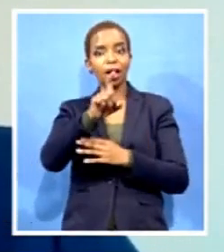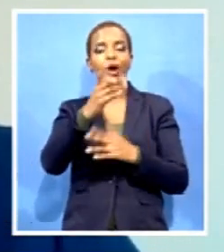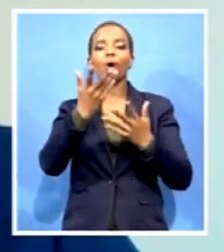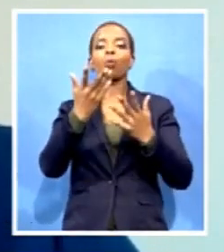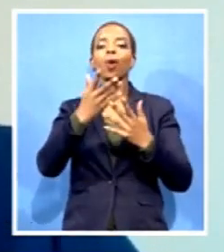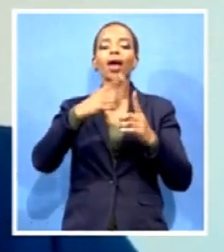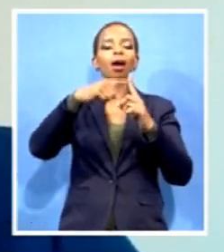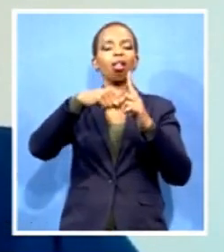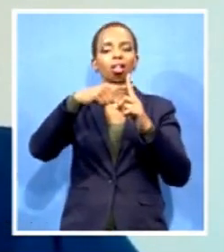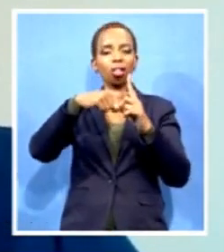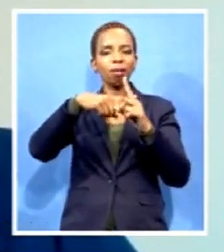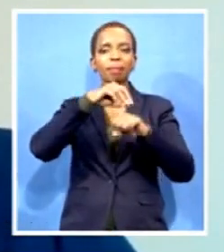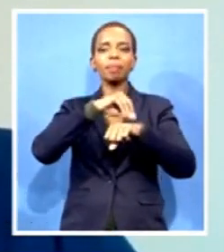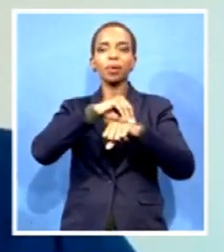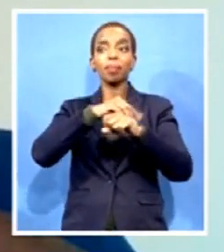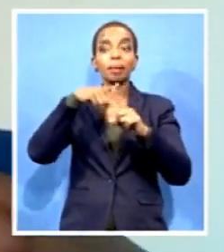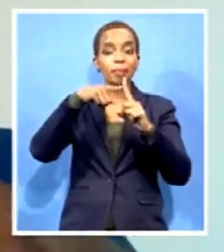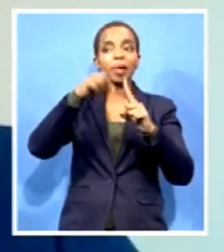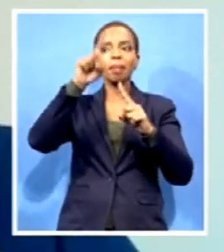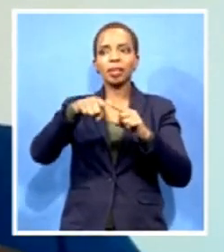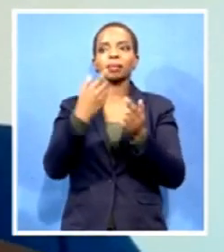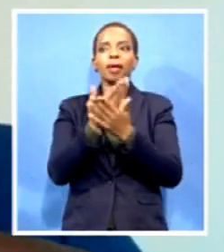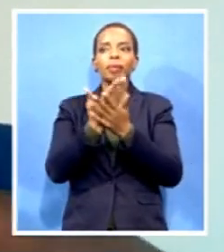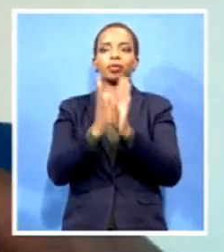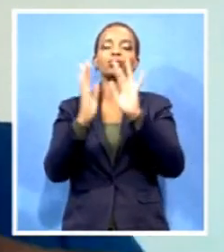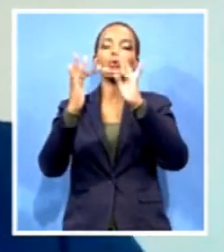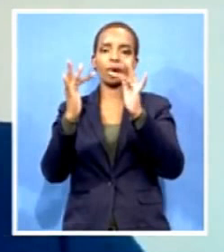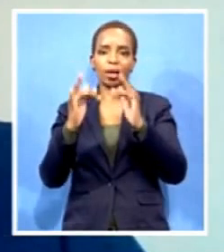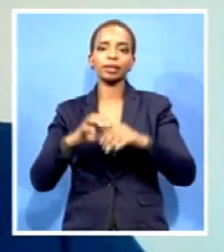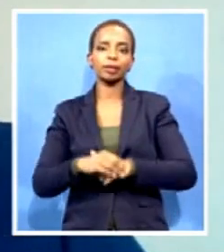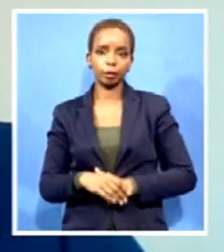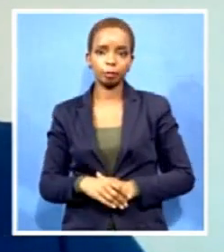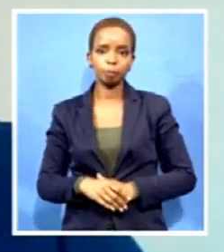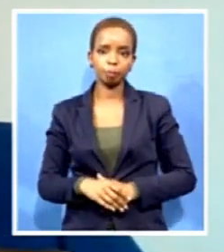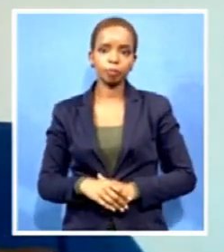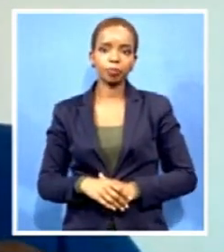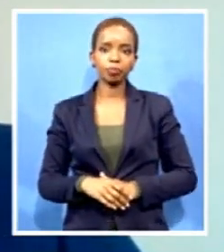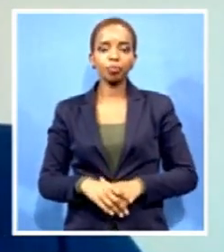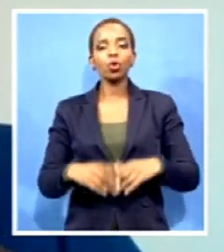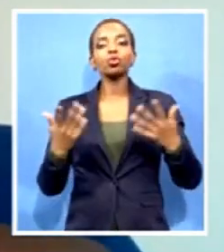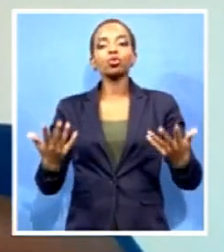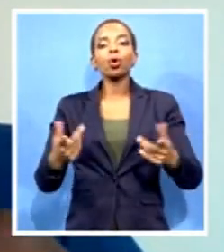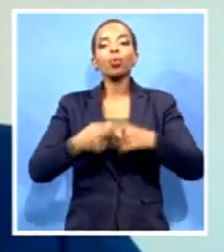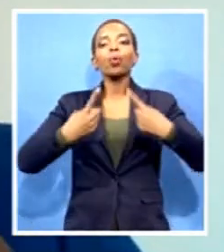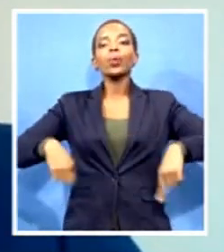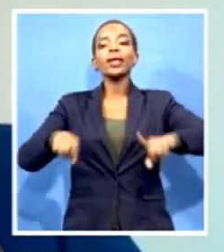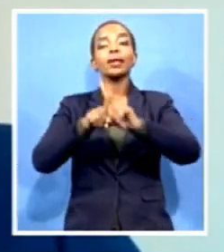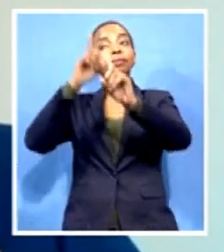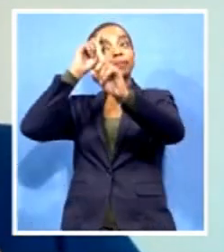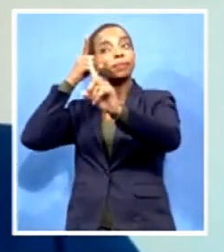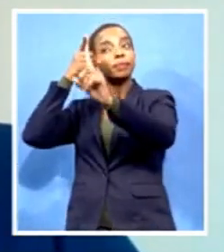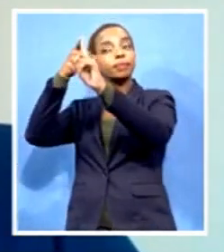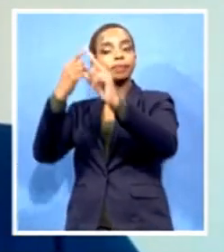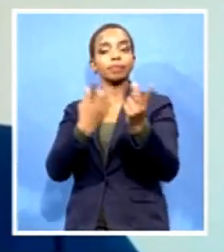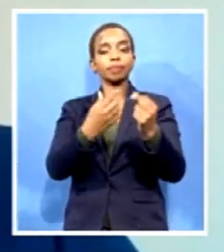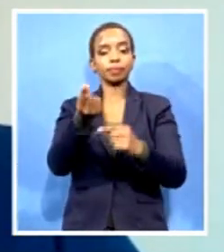access curriculum content. Right. So what we aiming to do is that part of the